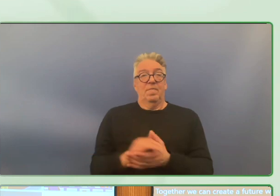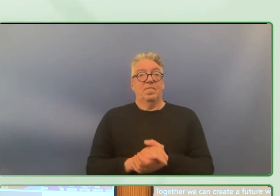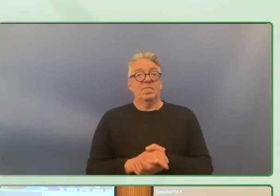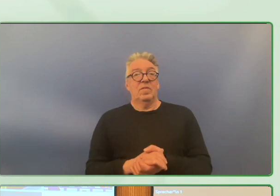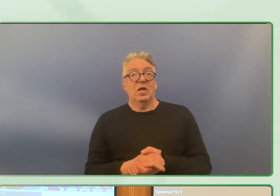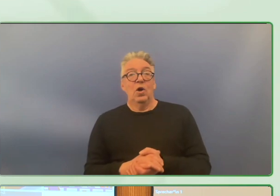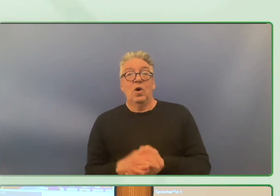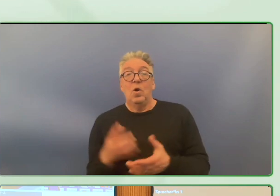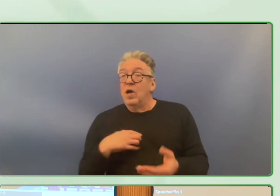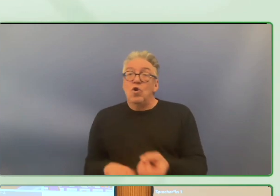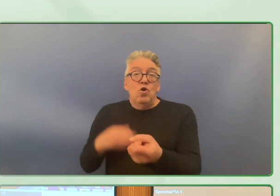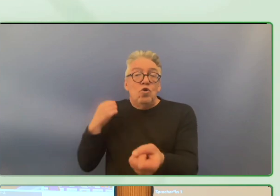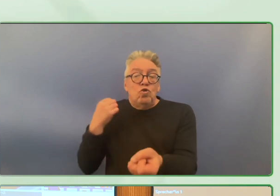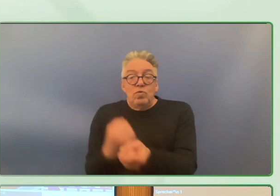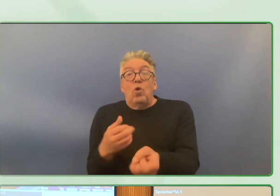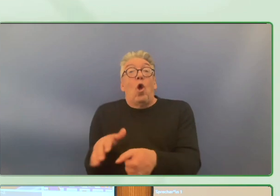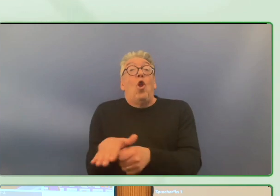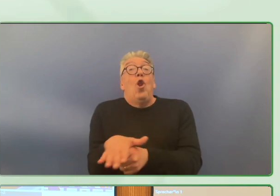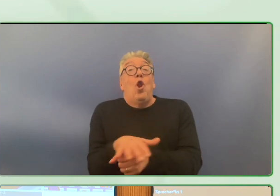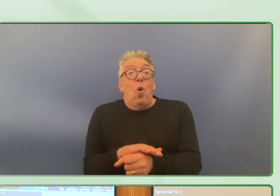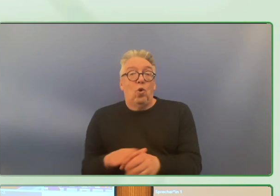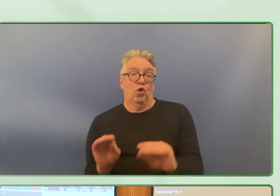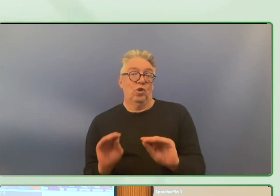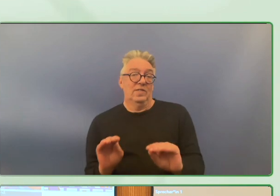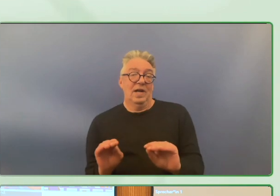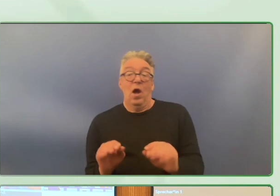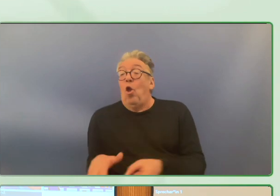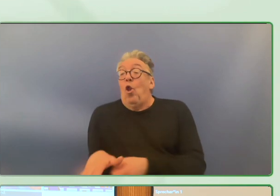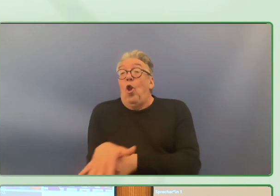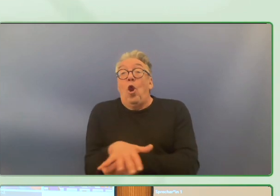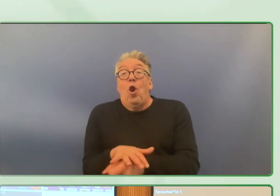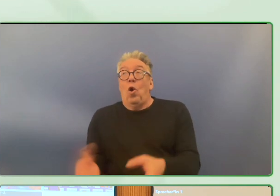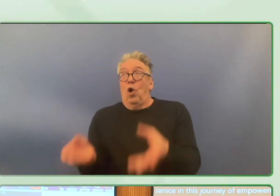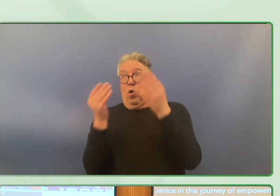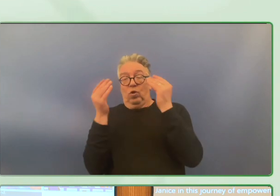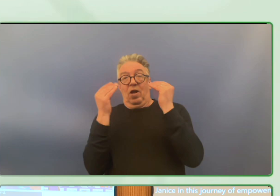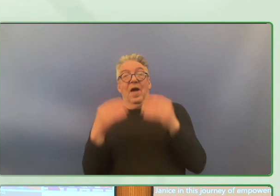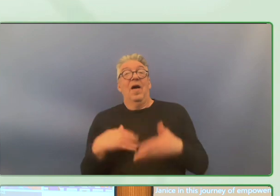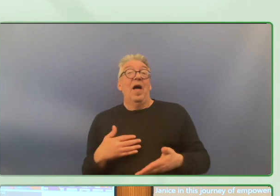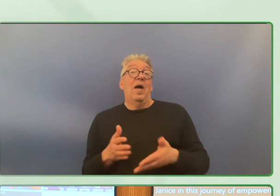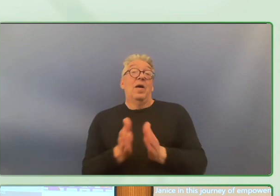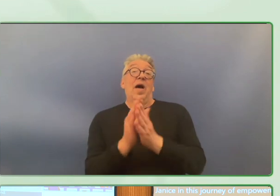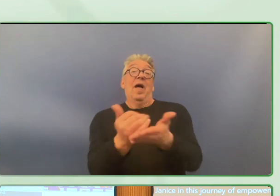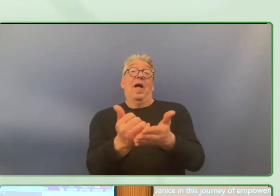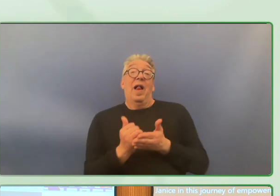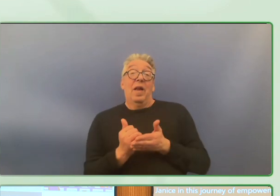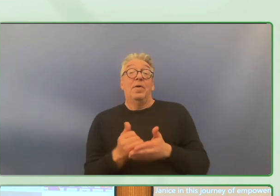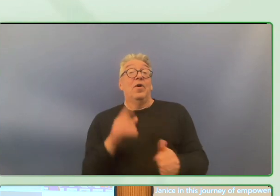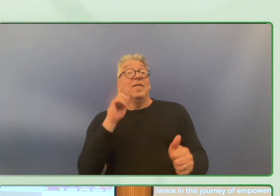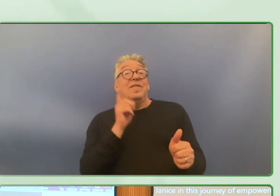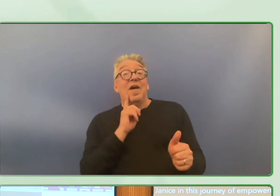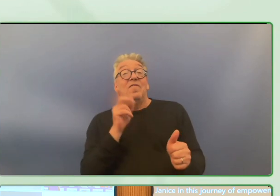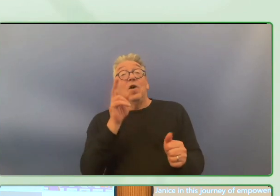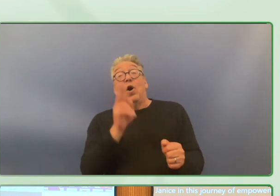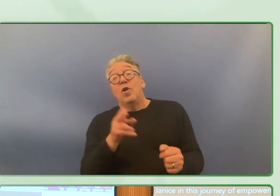today and help us bridge the gaps in education for deaf, hard of hearing, and visually